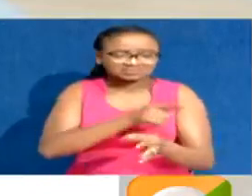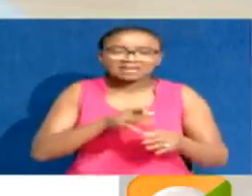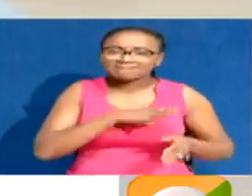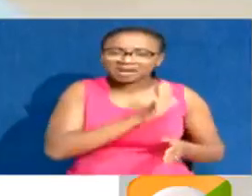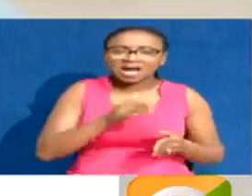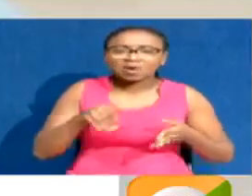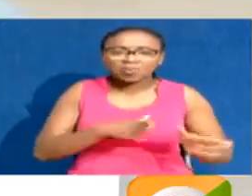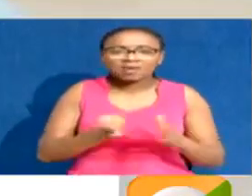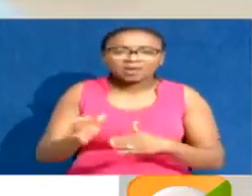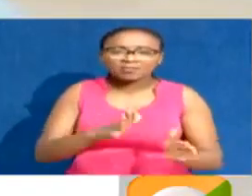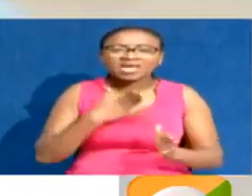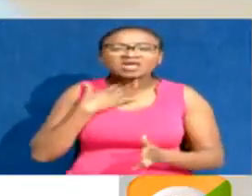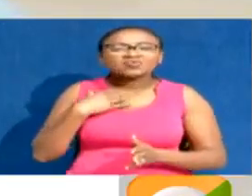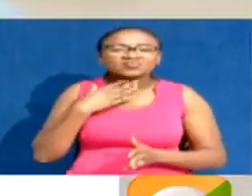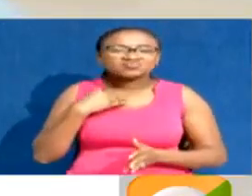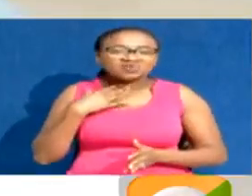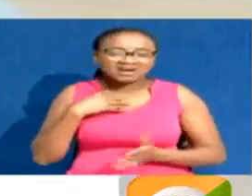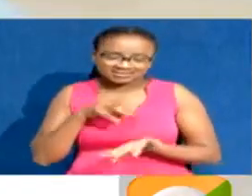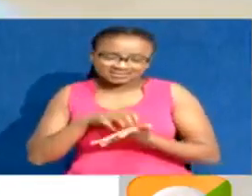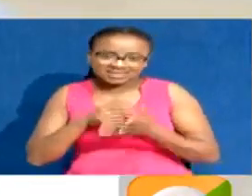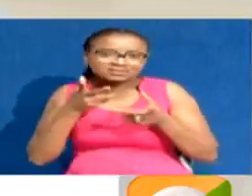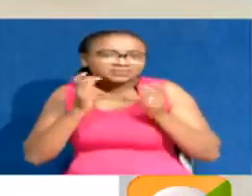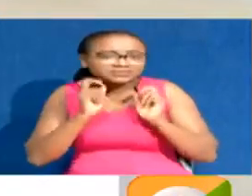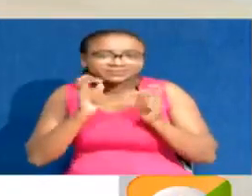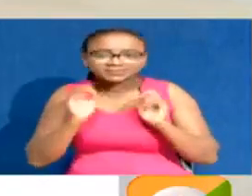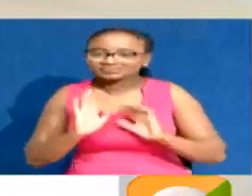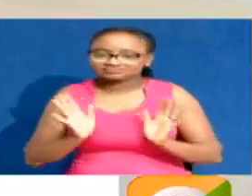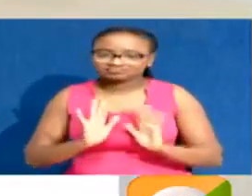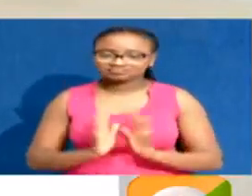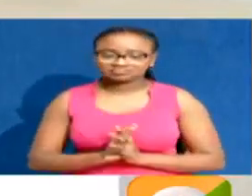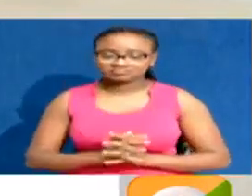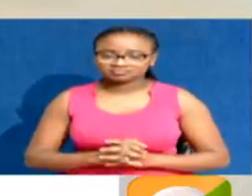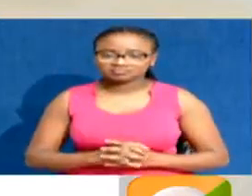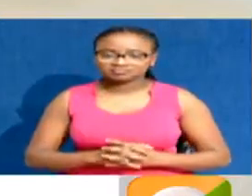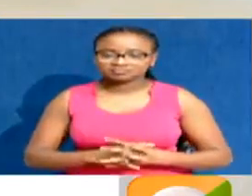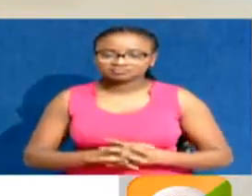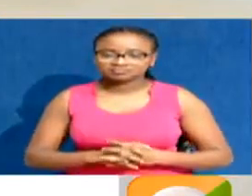by most of the defense counsels.